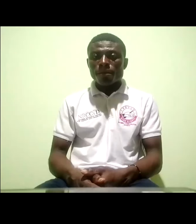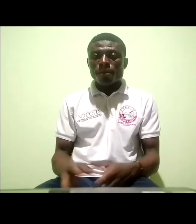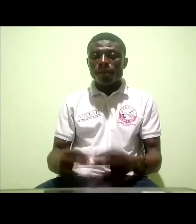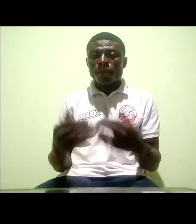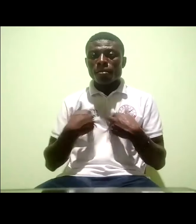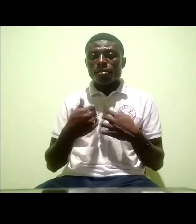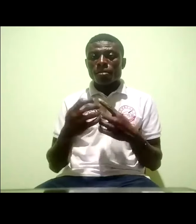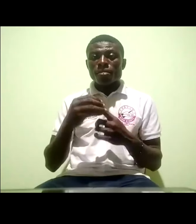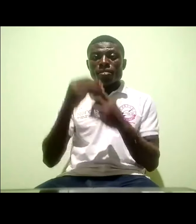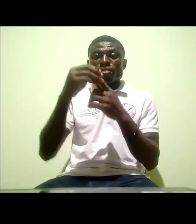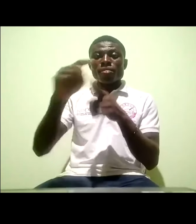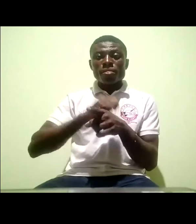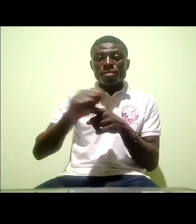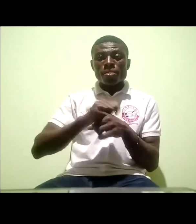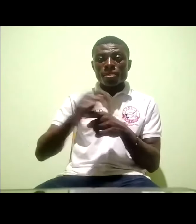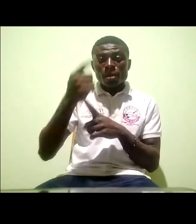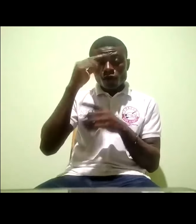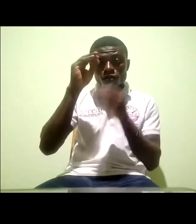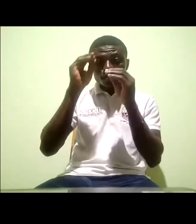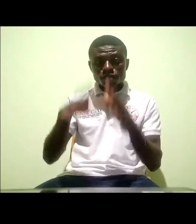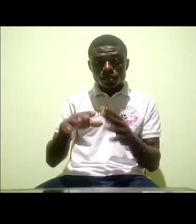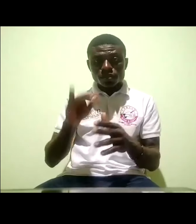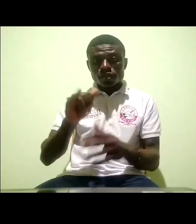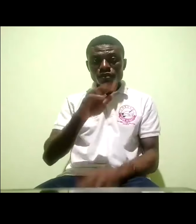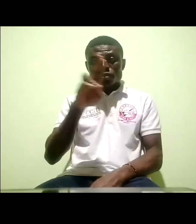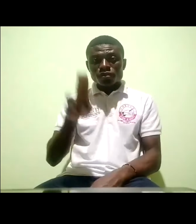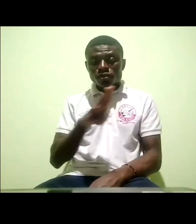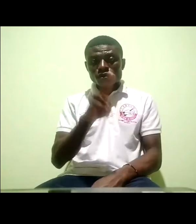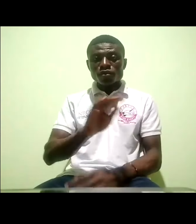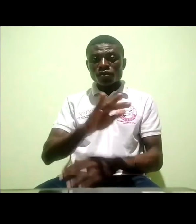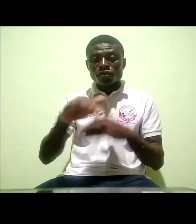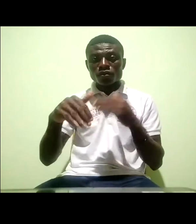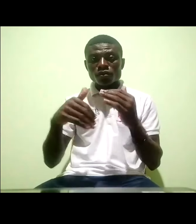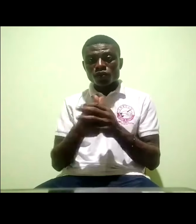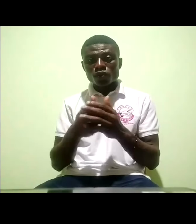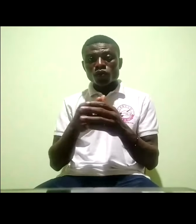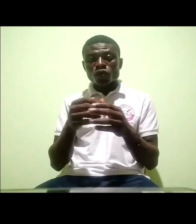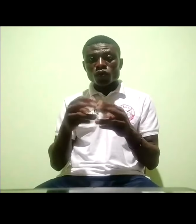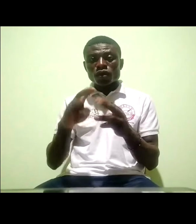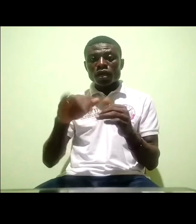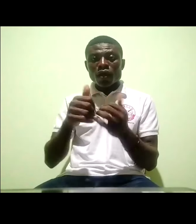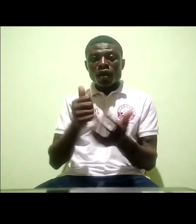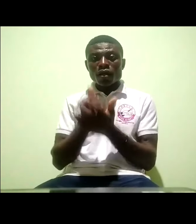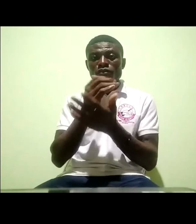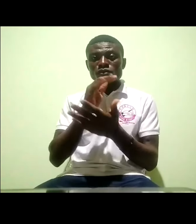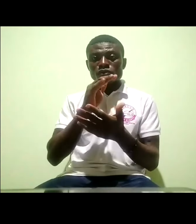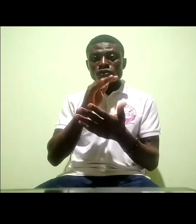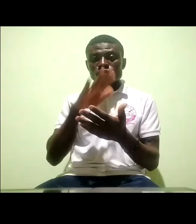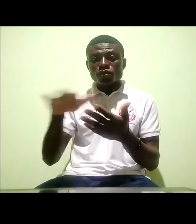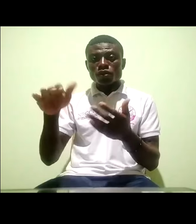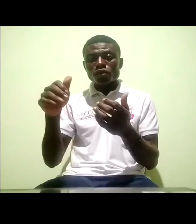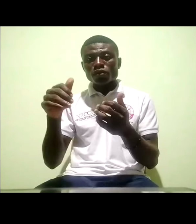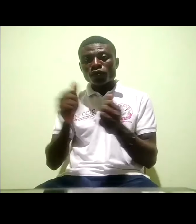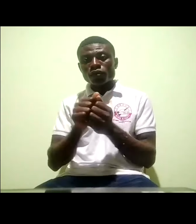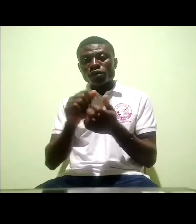for teachers who intend using the Orton-Gillingham approach in helping children reading difficulties?